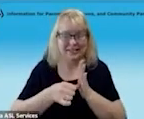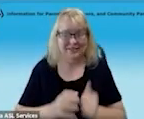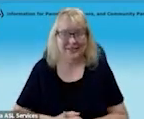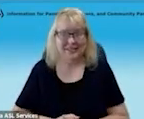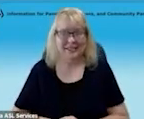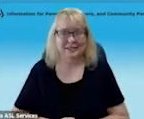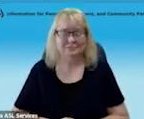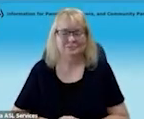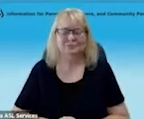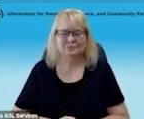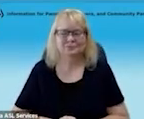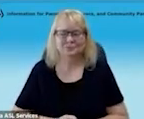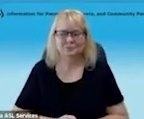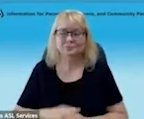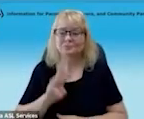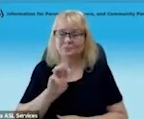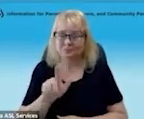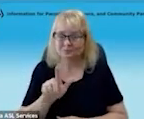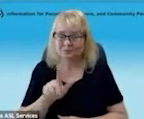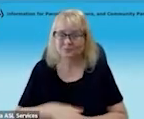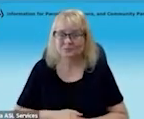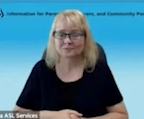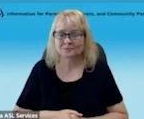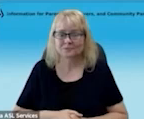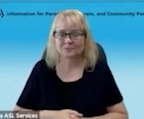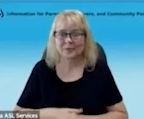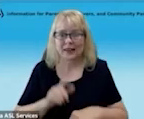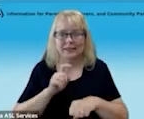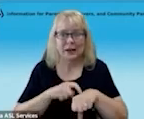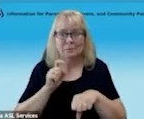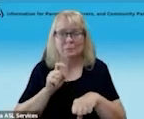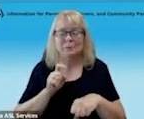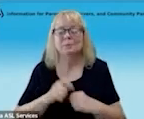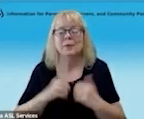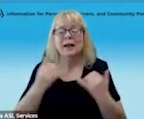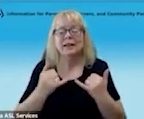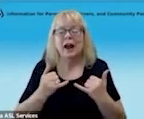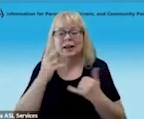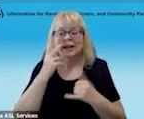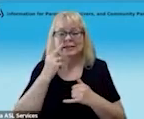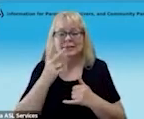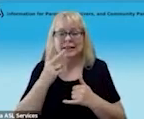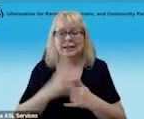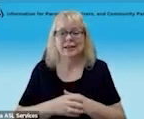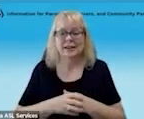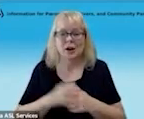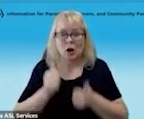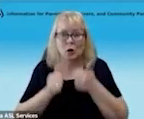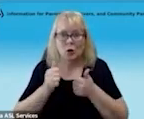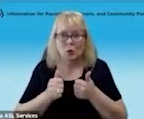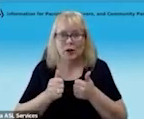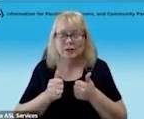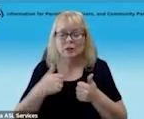It's almost like a race, seeing which region has the most representation, but I can tell you it's very impressive.